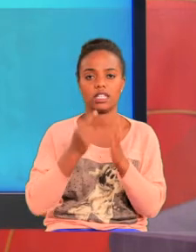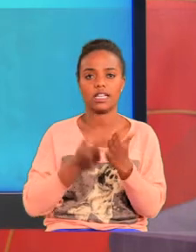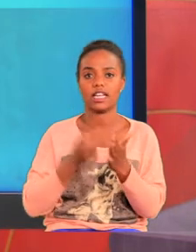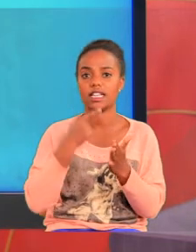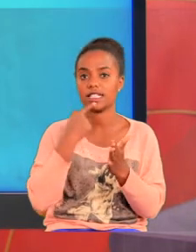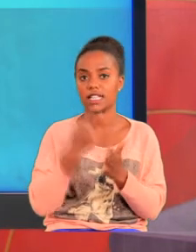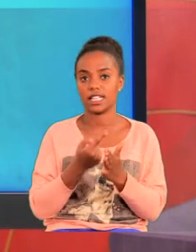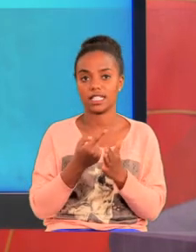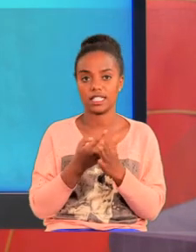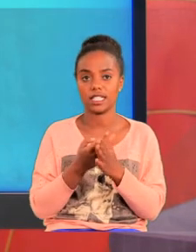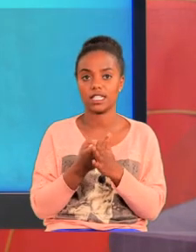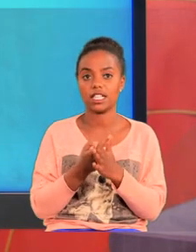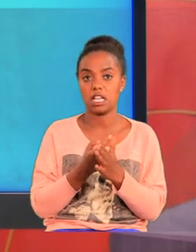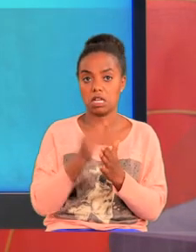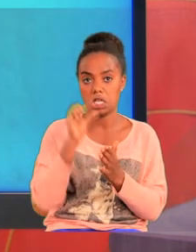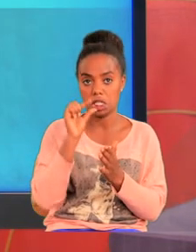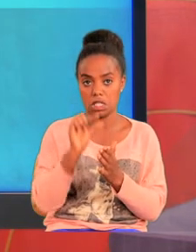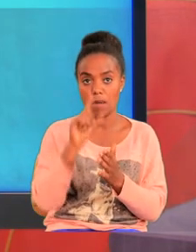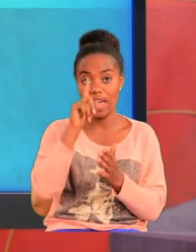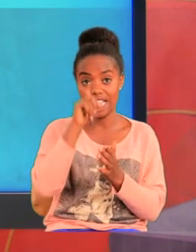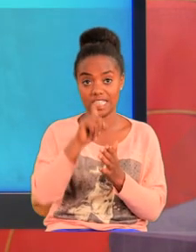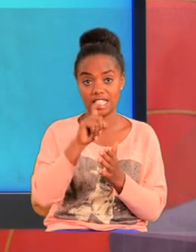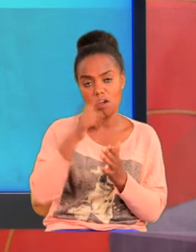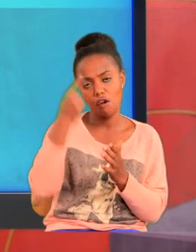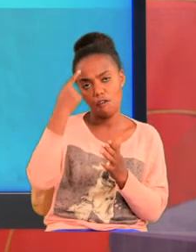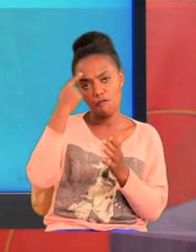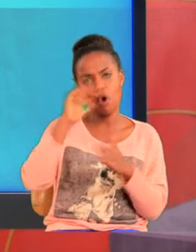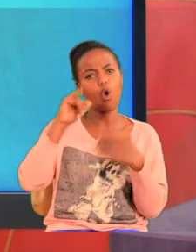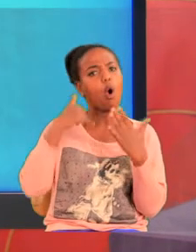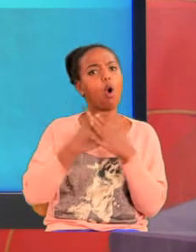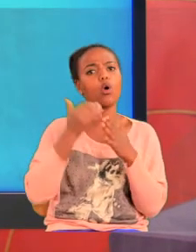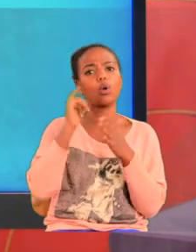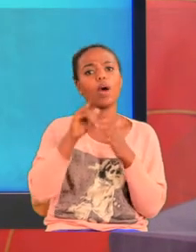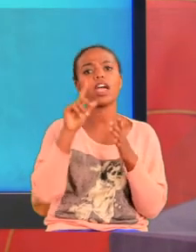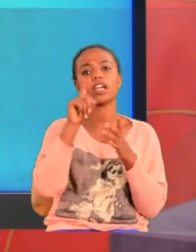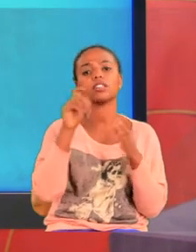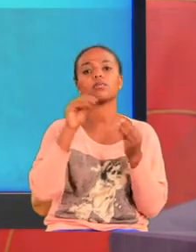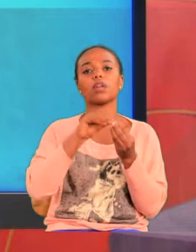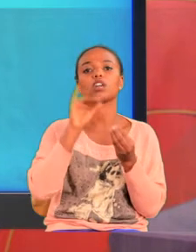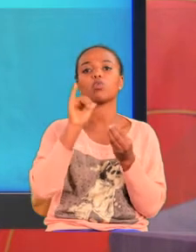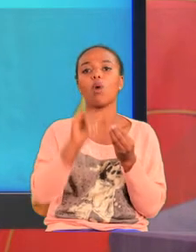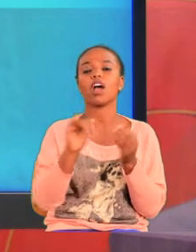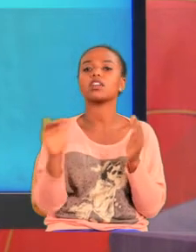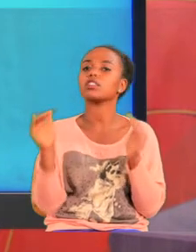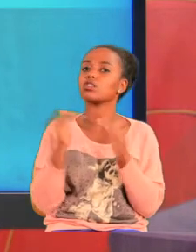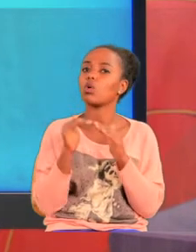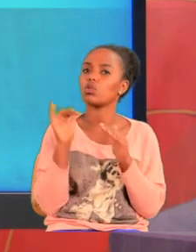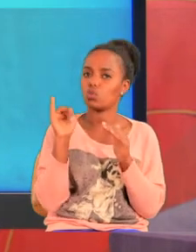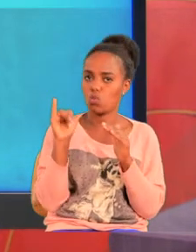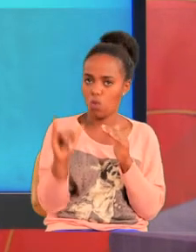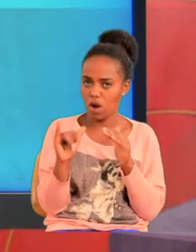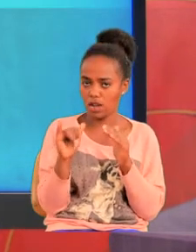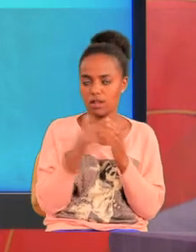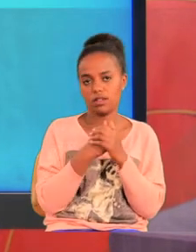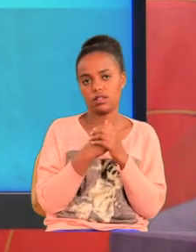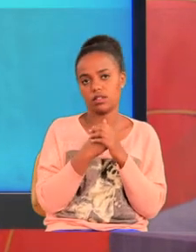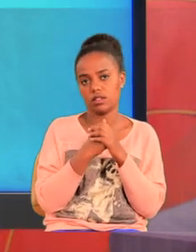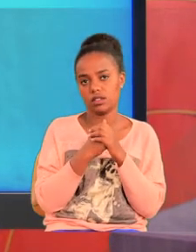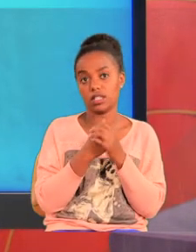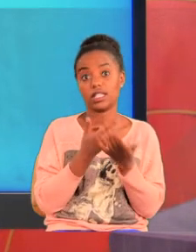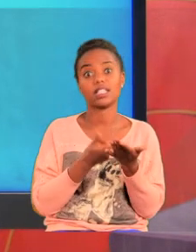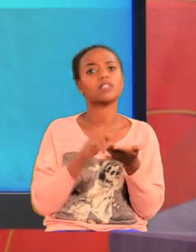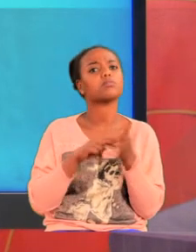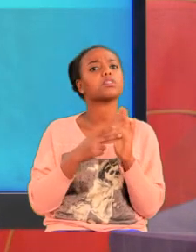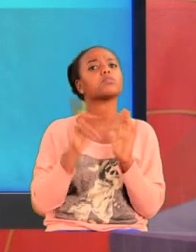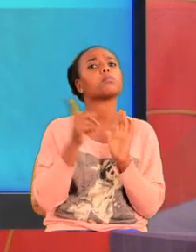says, for some x, for all y, x plus y is equal to y. What does this